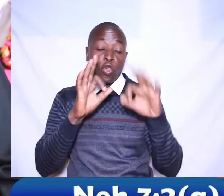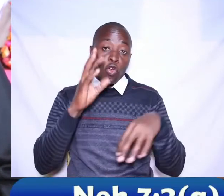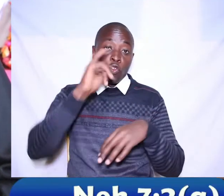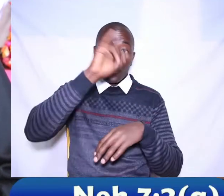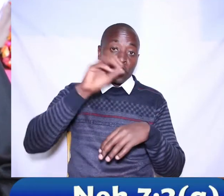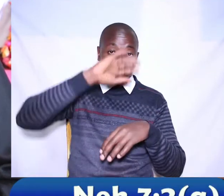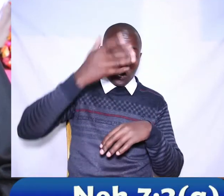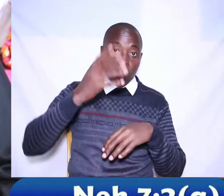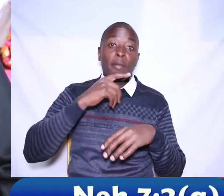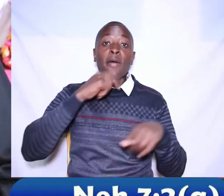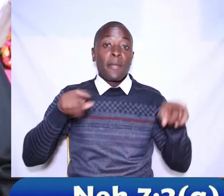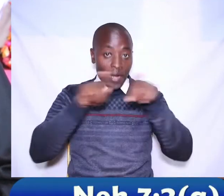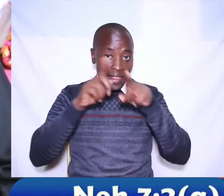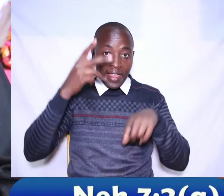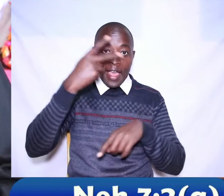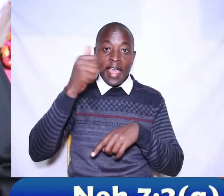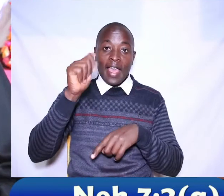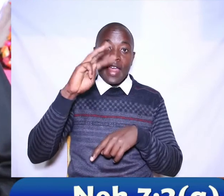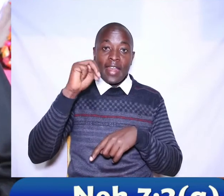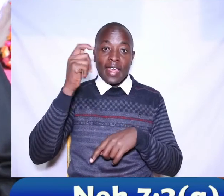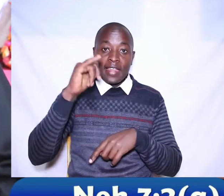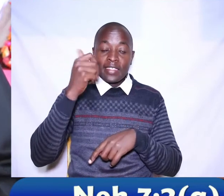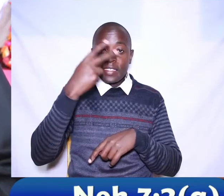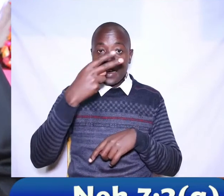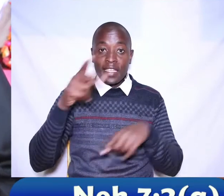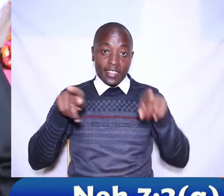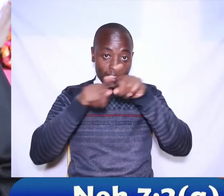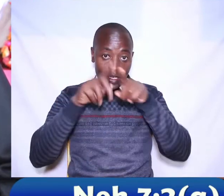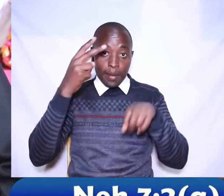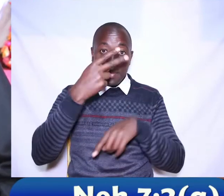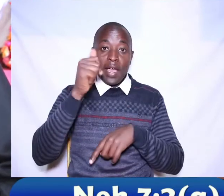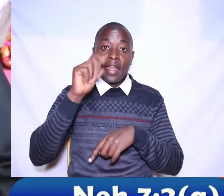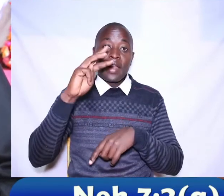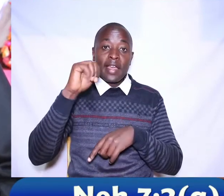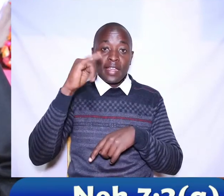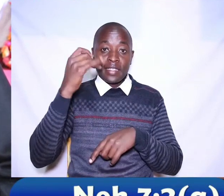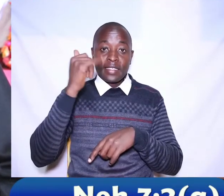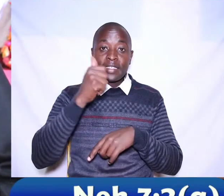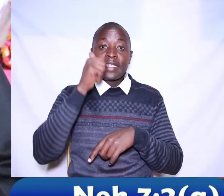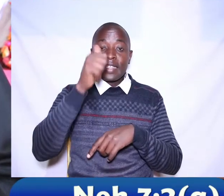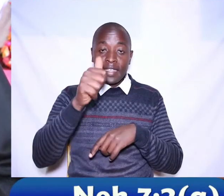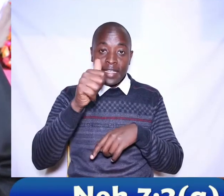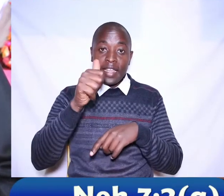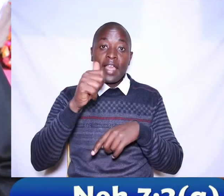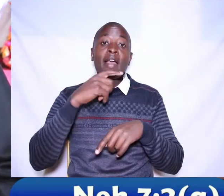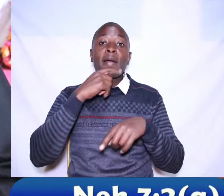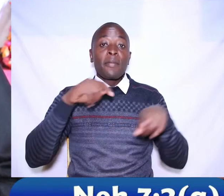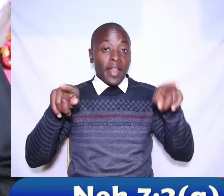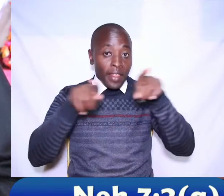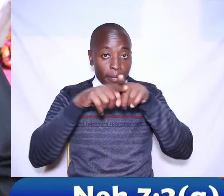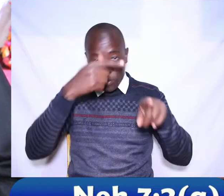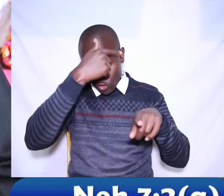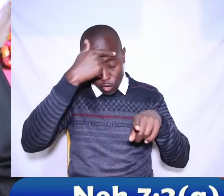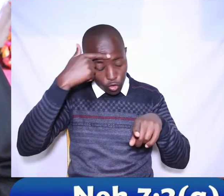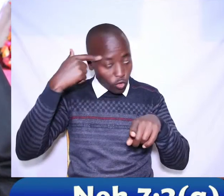Hanani, along with Hananiah, the commander of the citadel, because he was a man of integrity